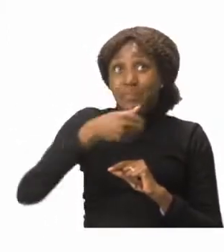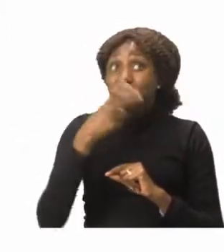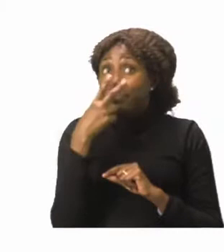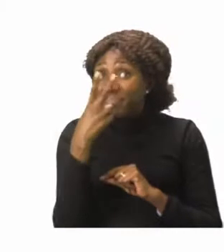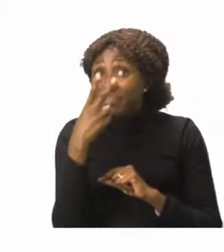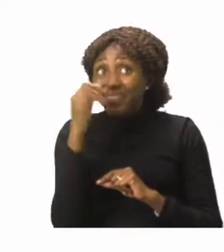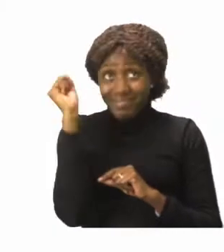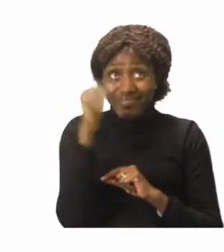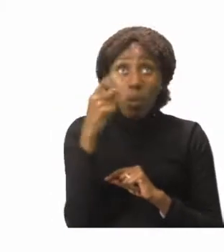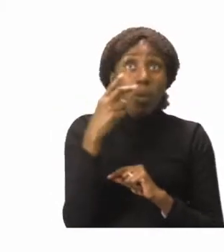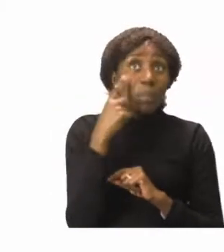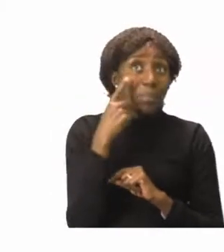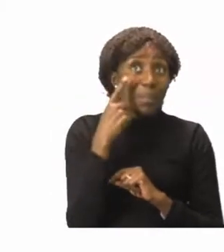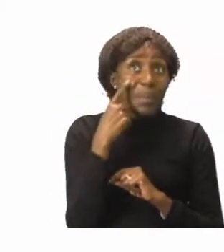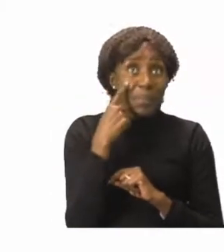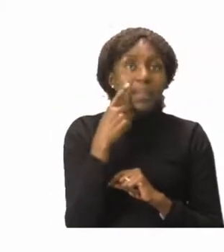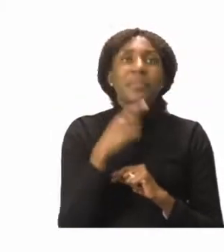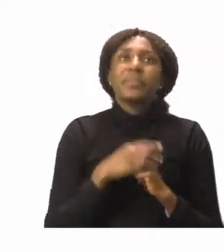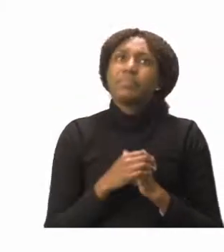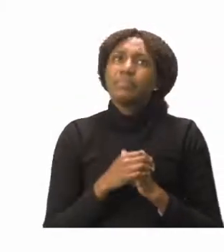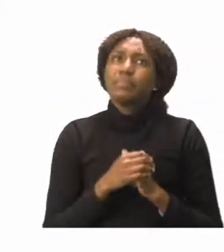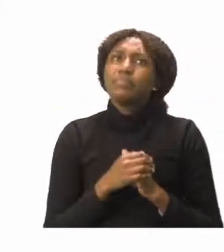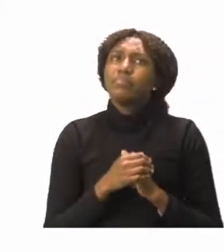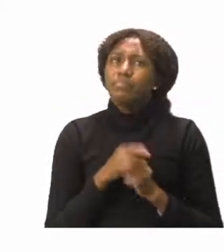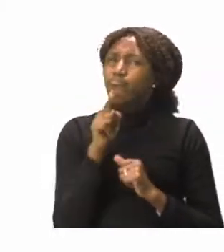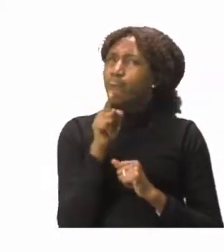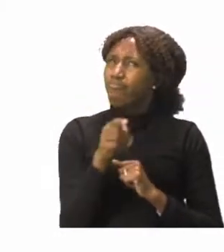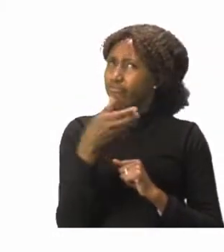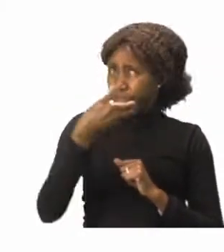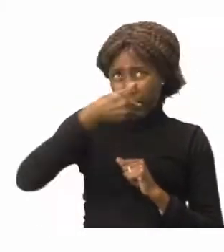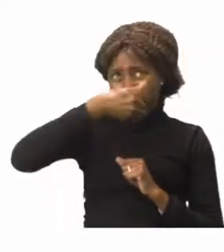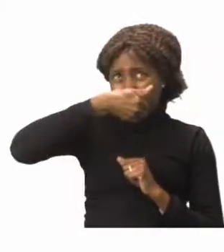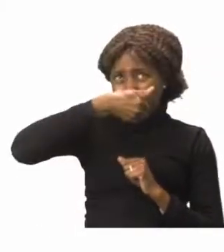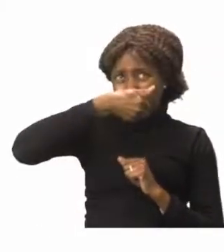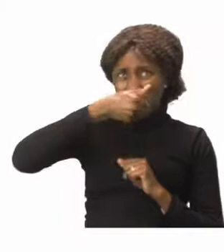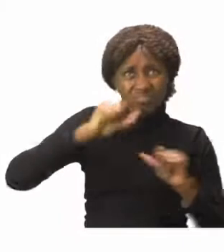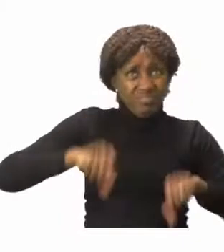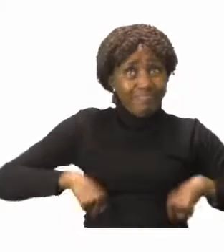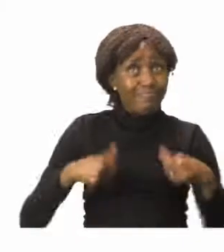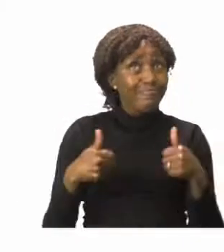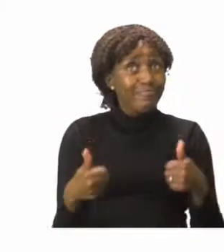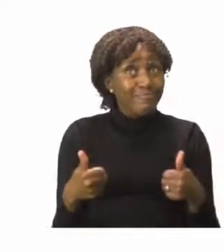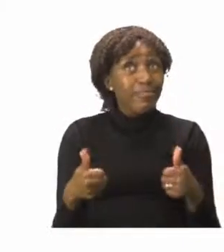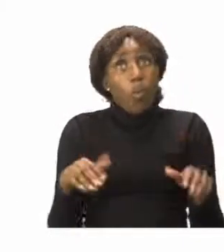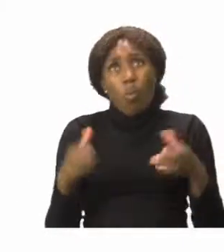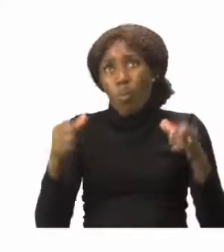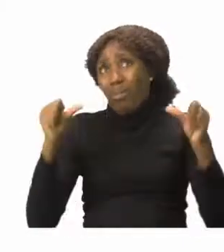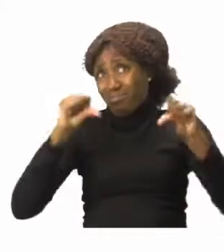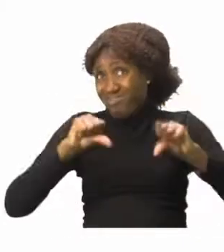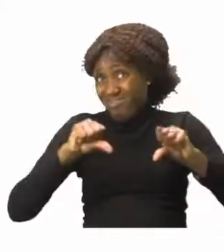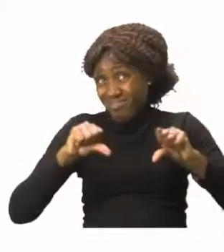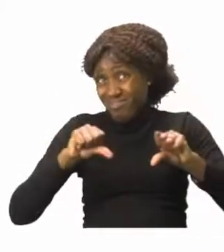Yes, I can see it too. Now tell me, is pizza healthy or not